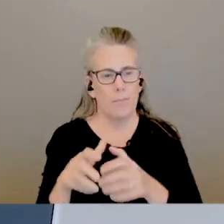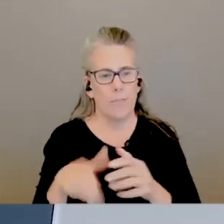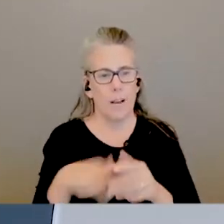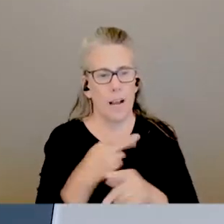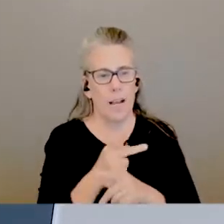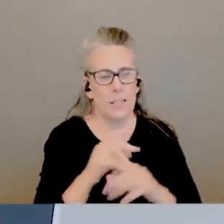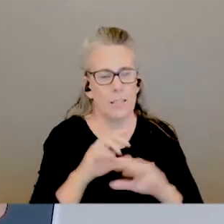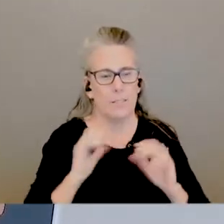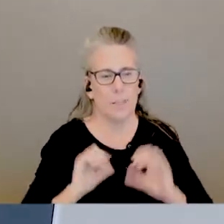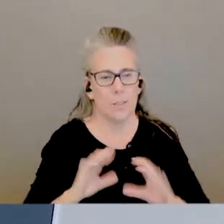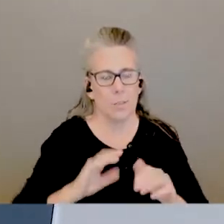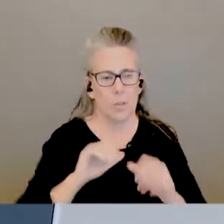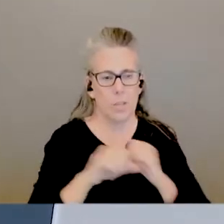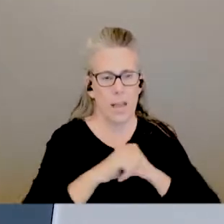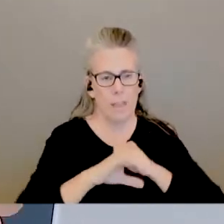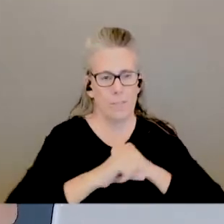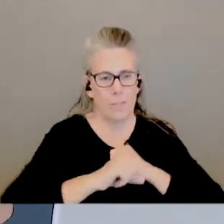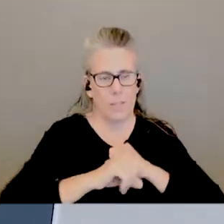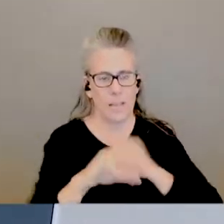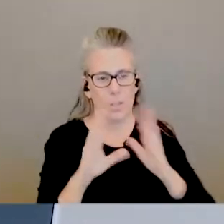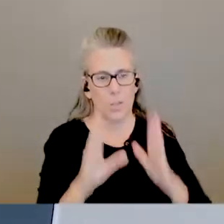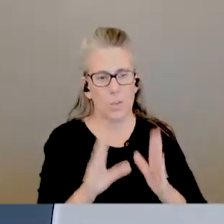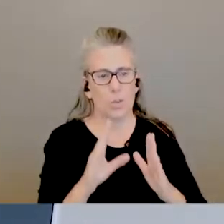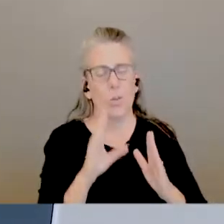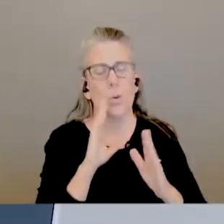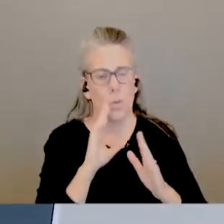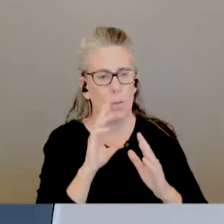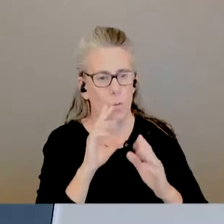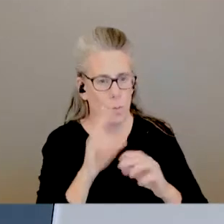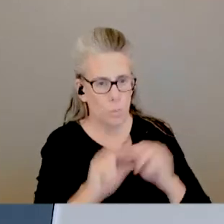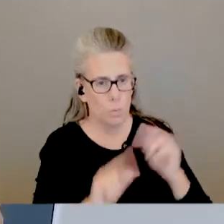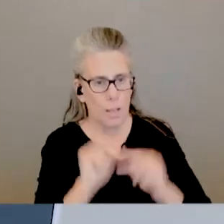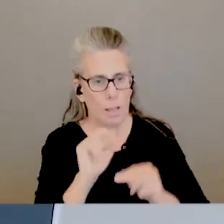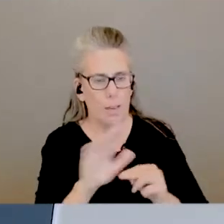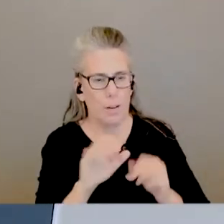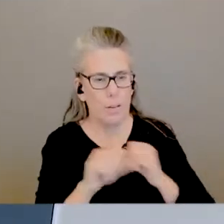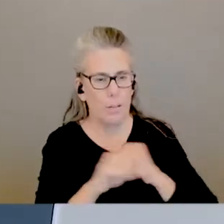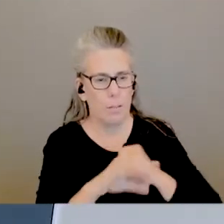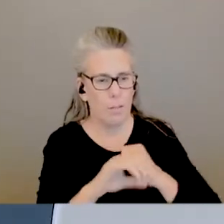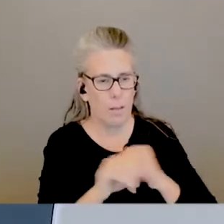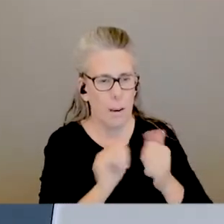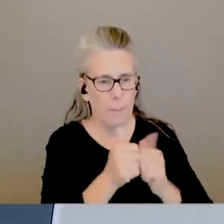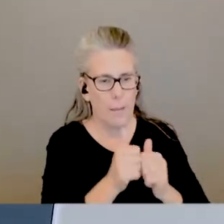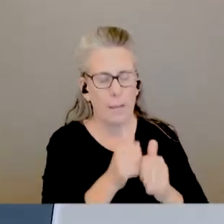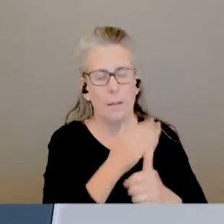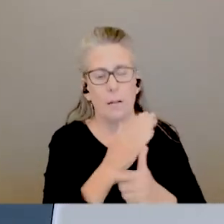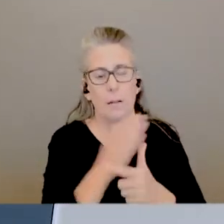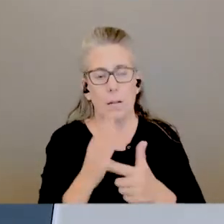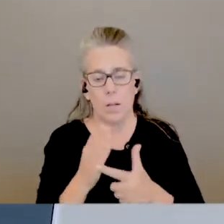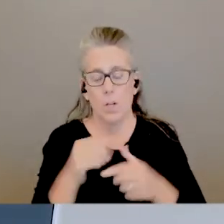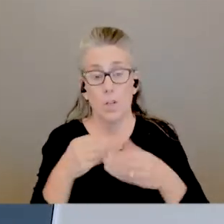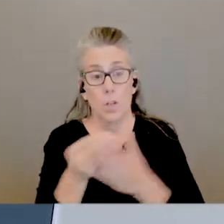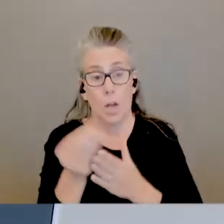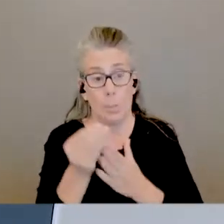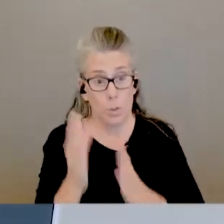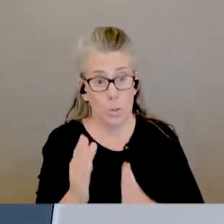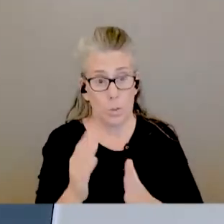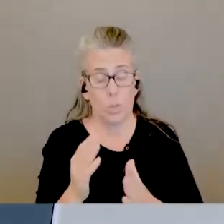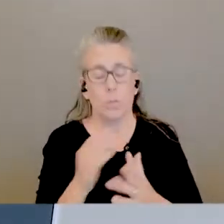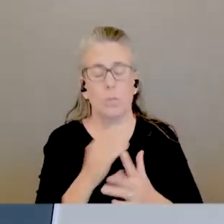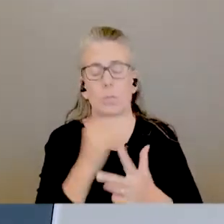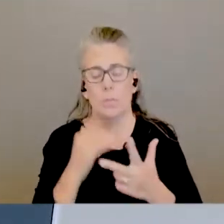use our ads console to build their ad campaigns. Then we have shoppers to whom we show the most relevant ads. And then on top of that, we